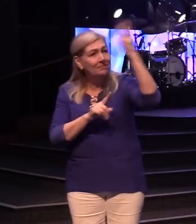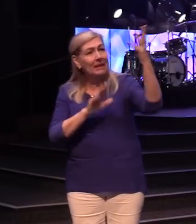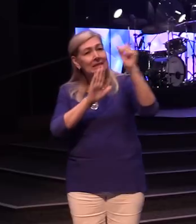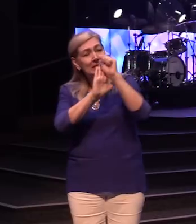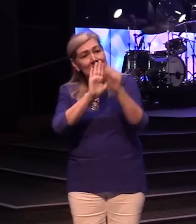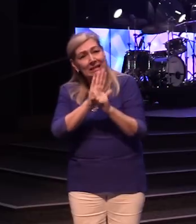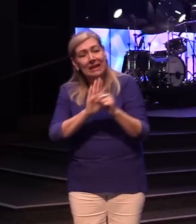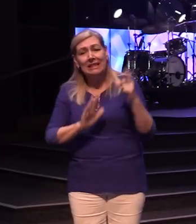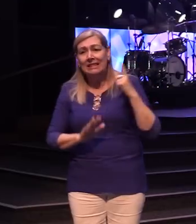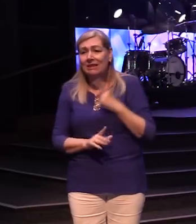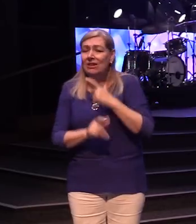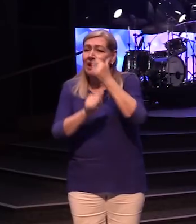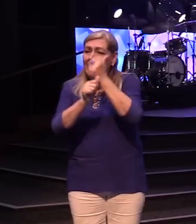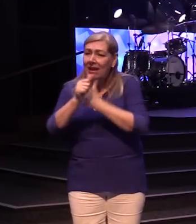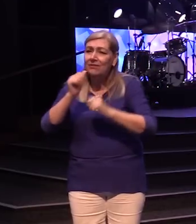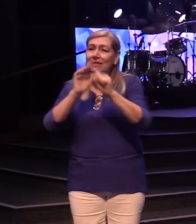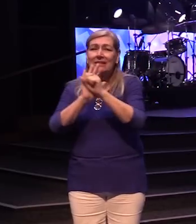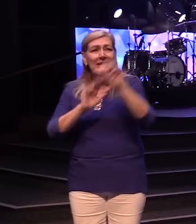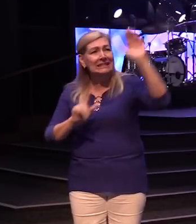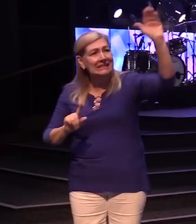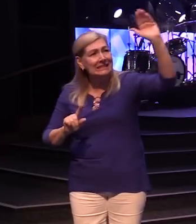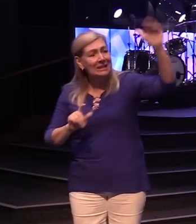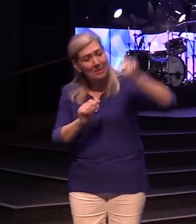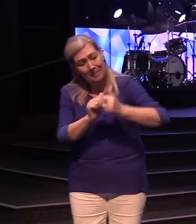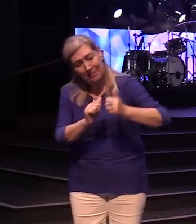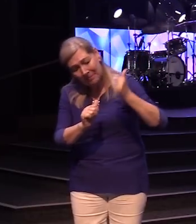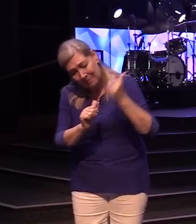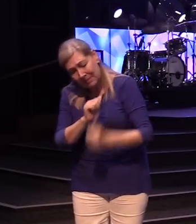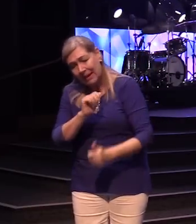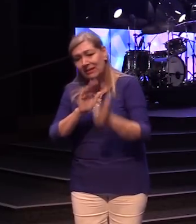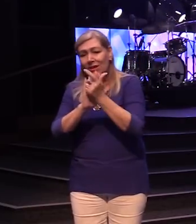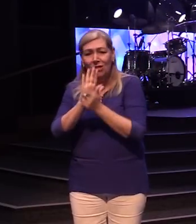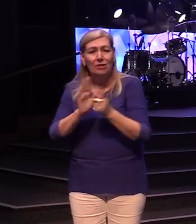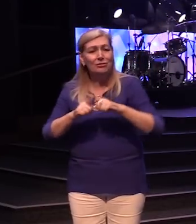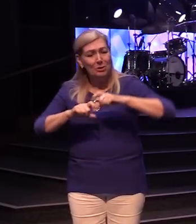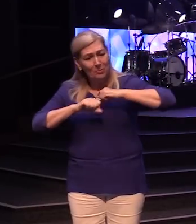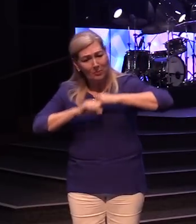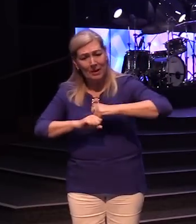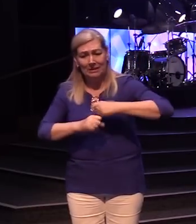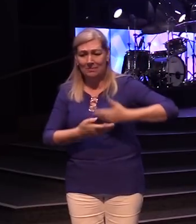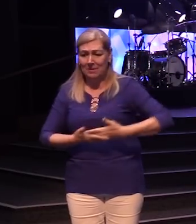every single state to pass laws that protect the unborn.